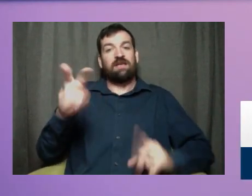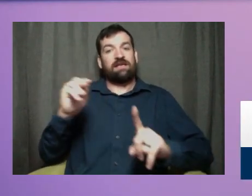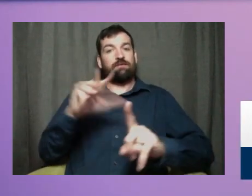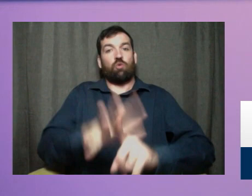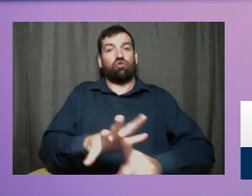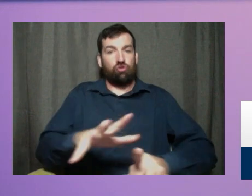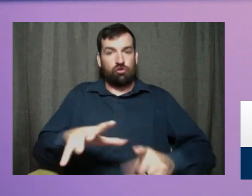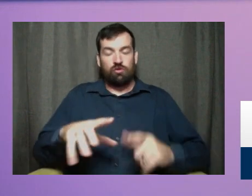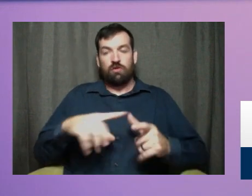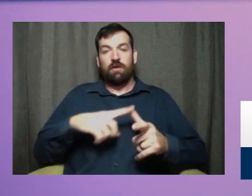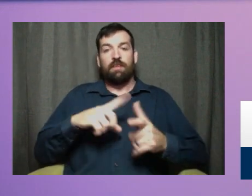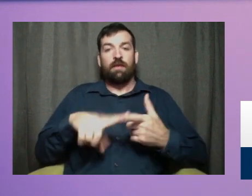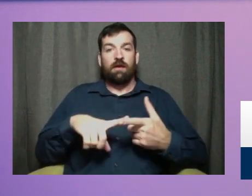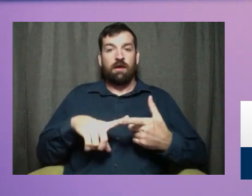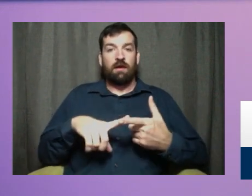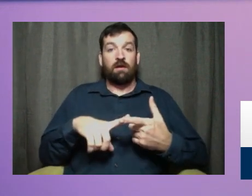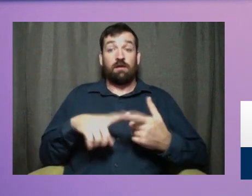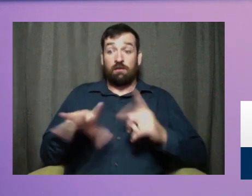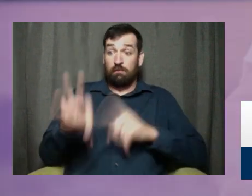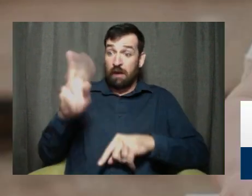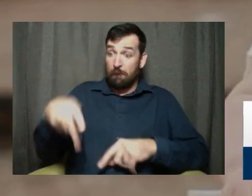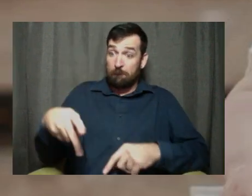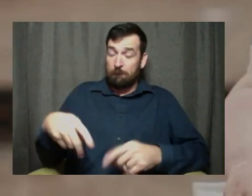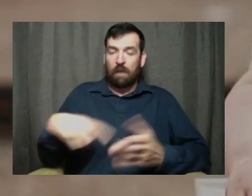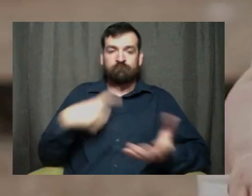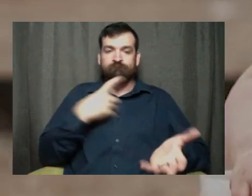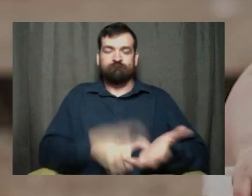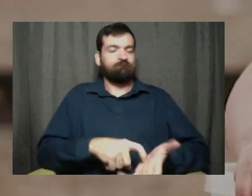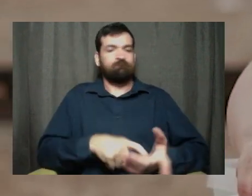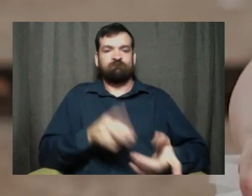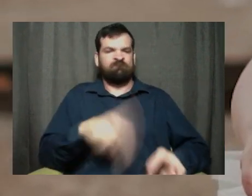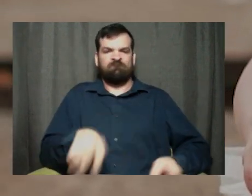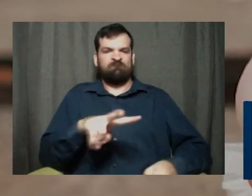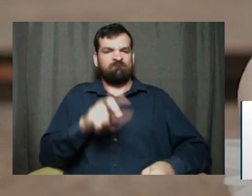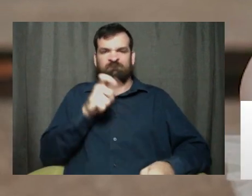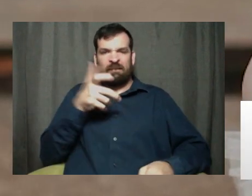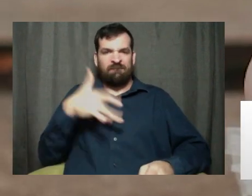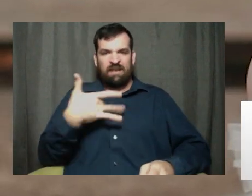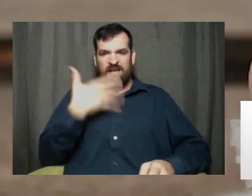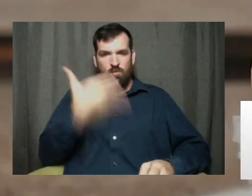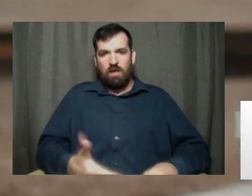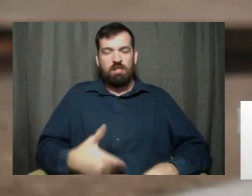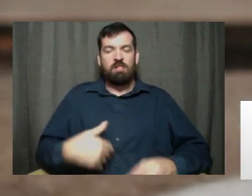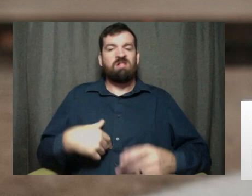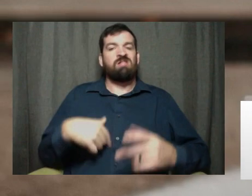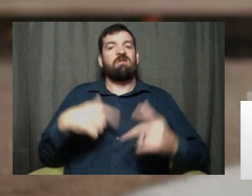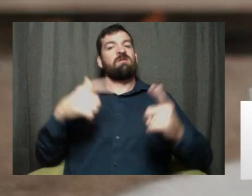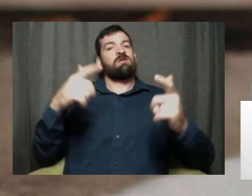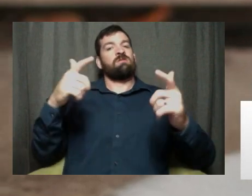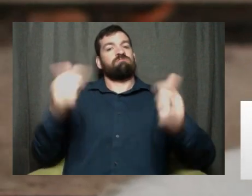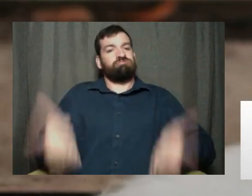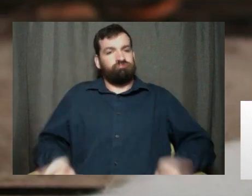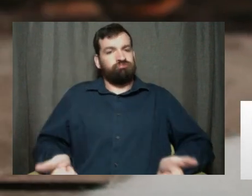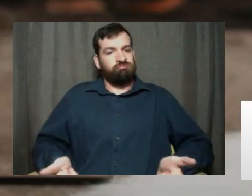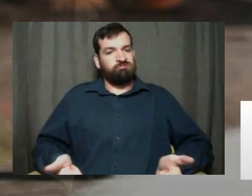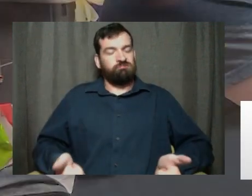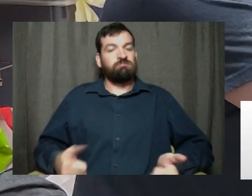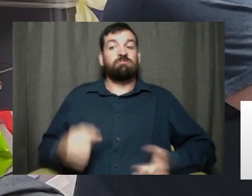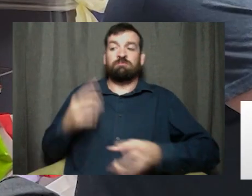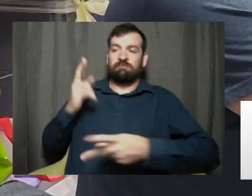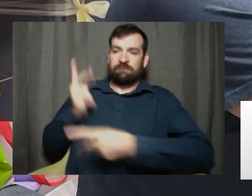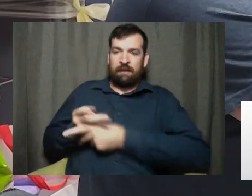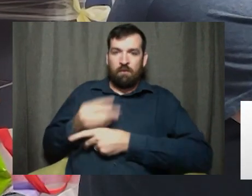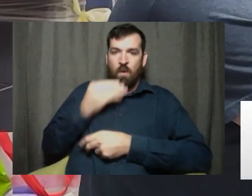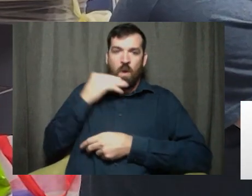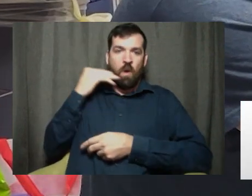then upon picking her up, I knew she wasn't feeling well, and we just kind of deteriorated. So we kept her home for the first